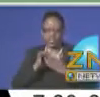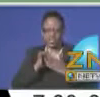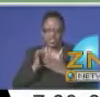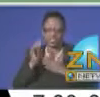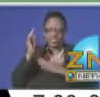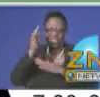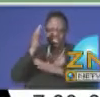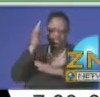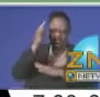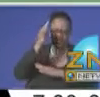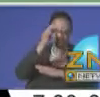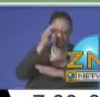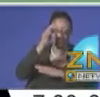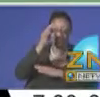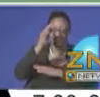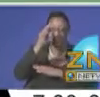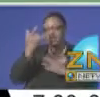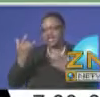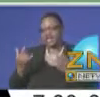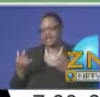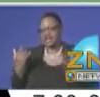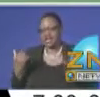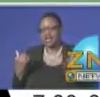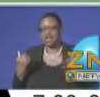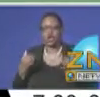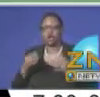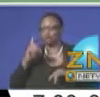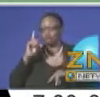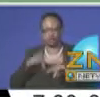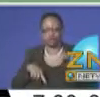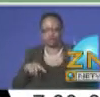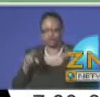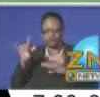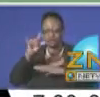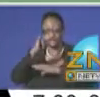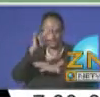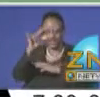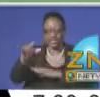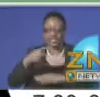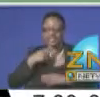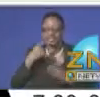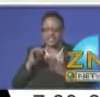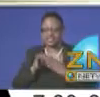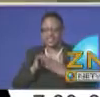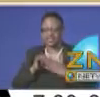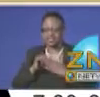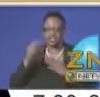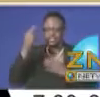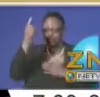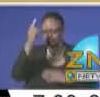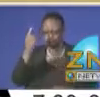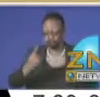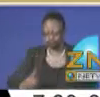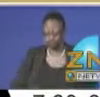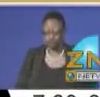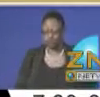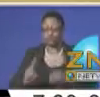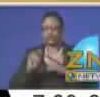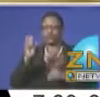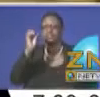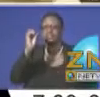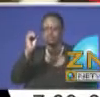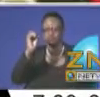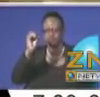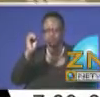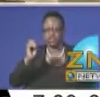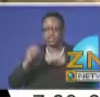to an unceremonious standstill. Since the end of March, Bahamasair has seen its revenue drop to almost zero. Minister de Aguilar says the only